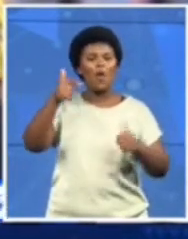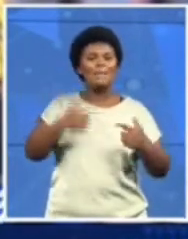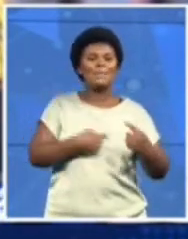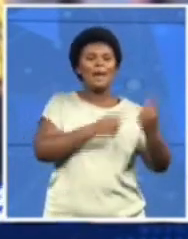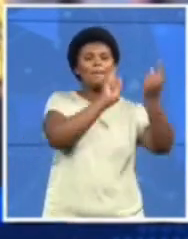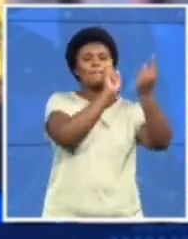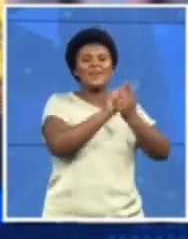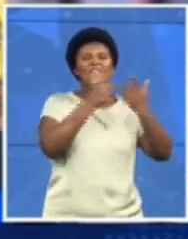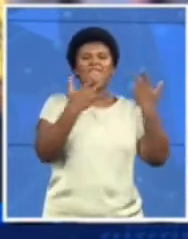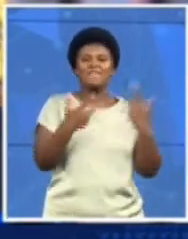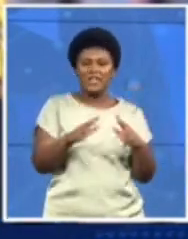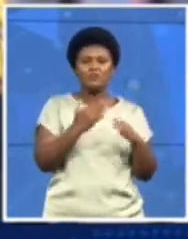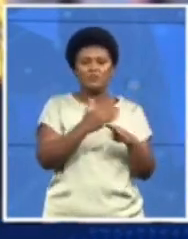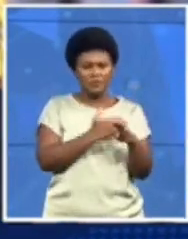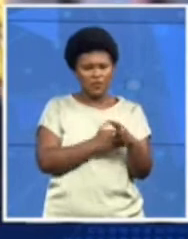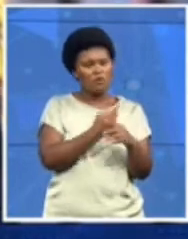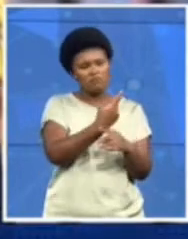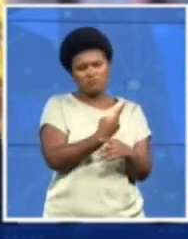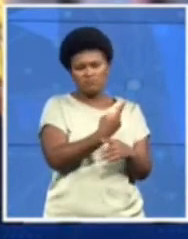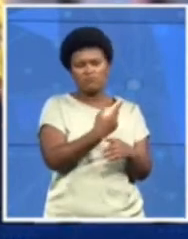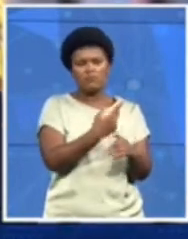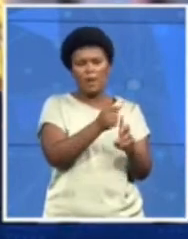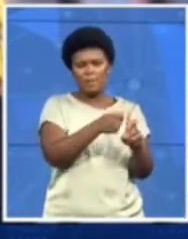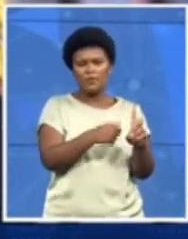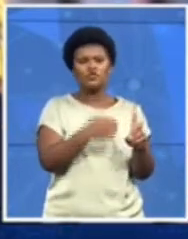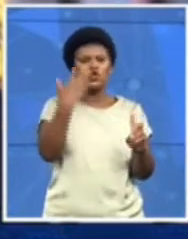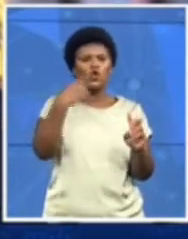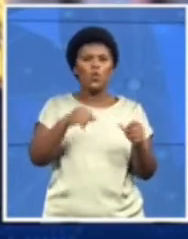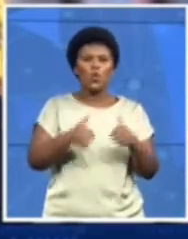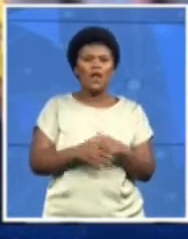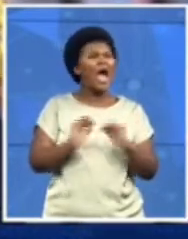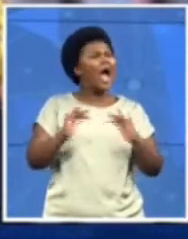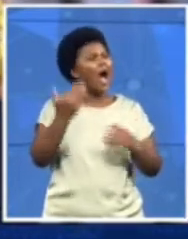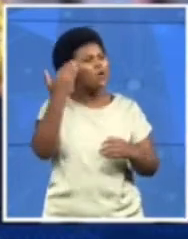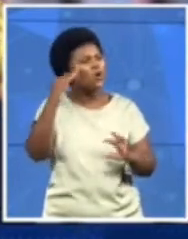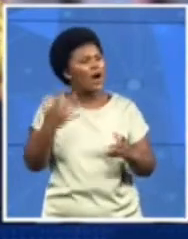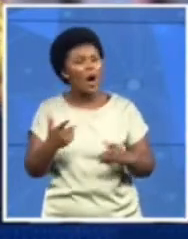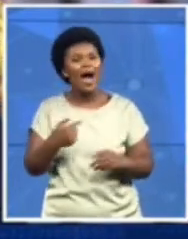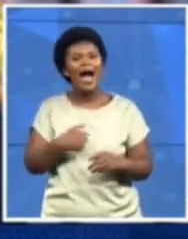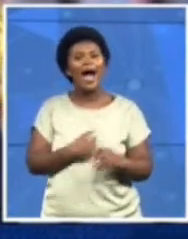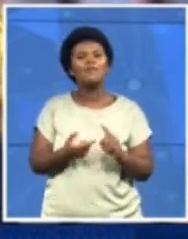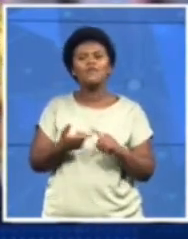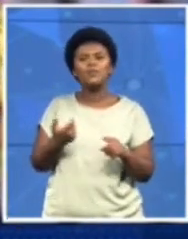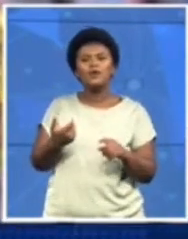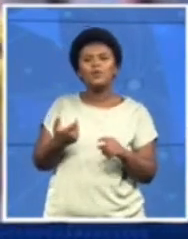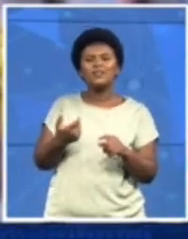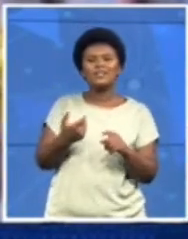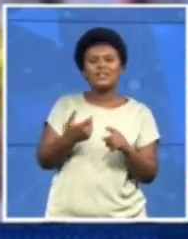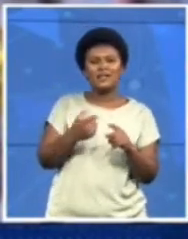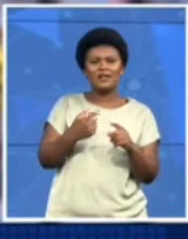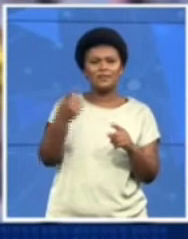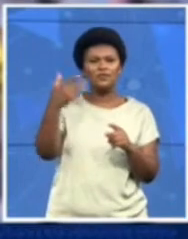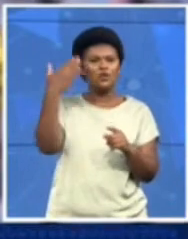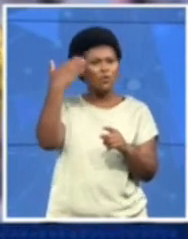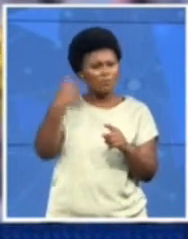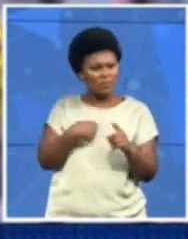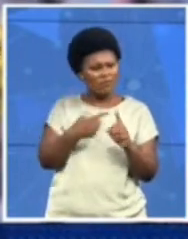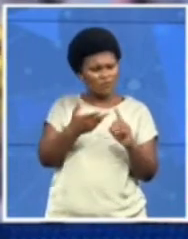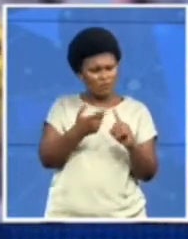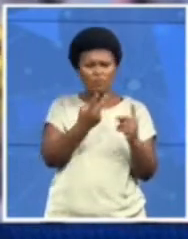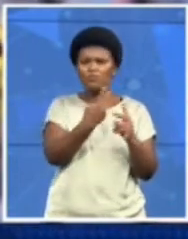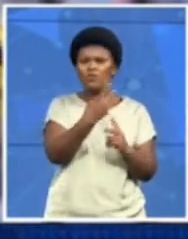We know each other before. How do you know each other? I am from Kailicha, Site C. That's my home. That's where I grew up. And to go to